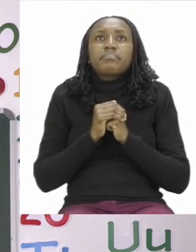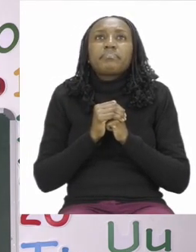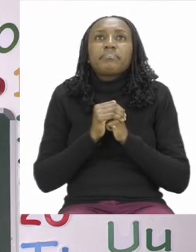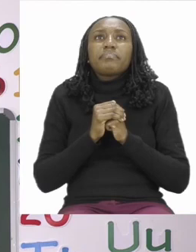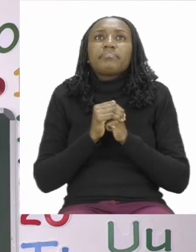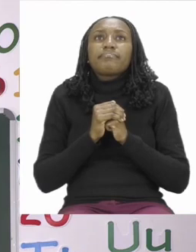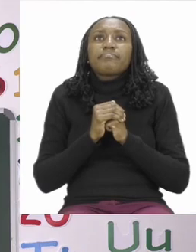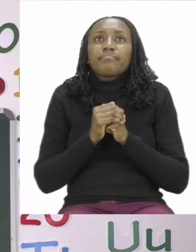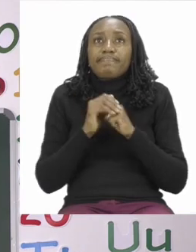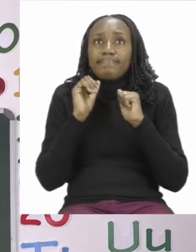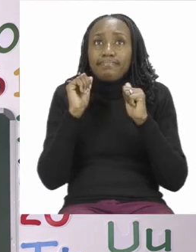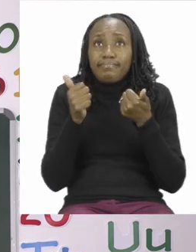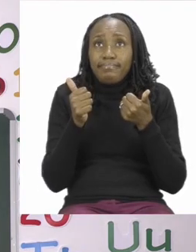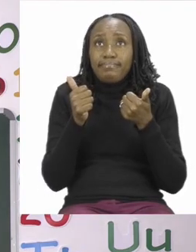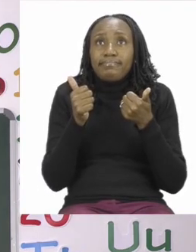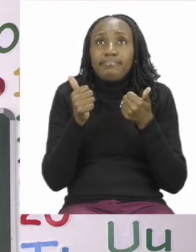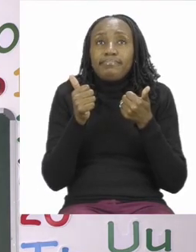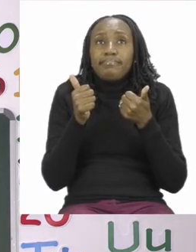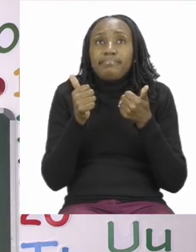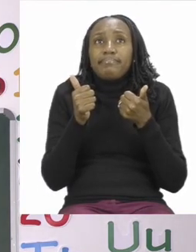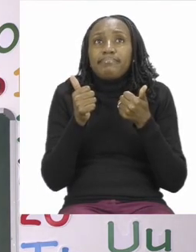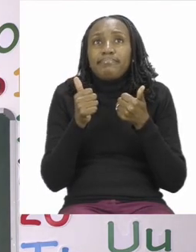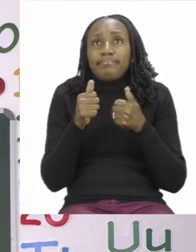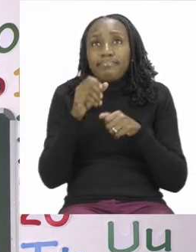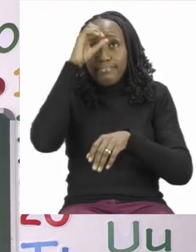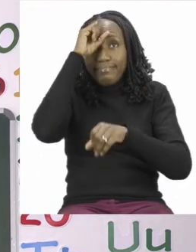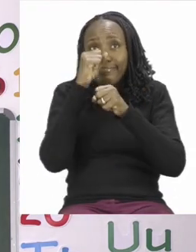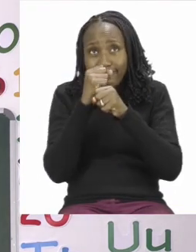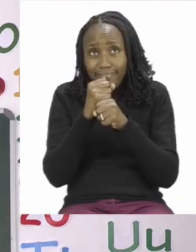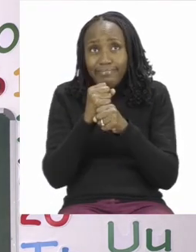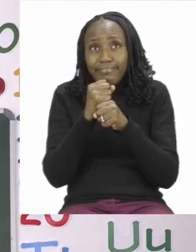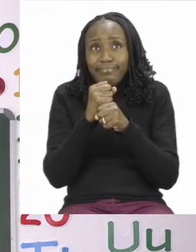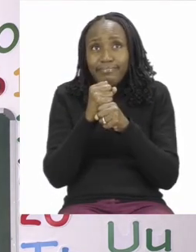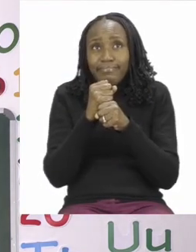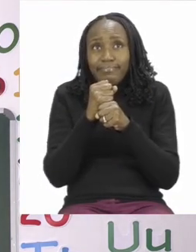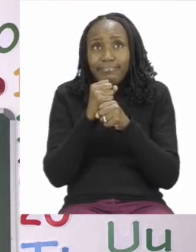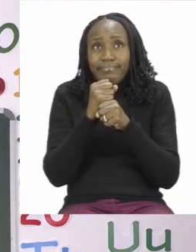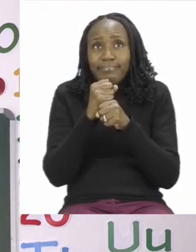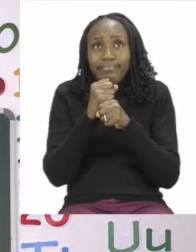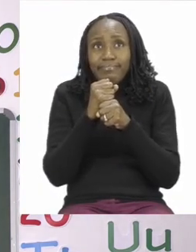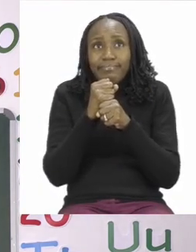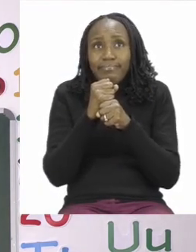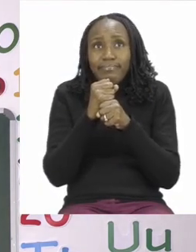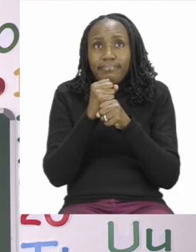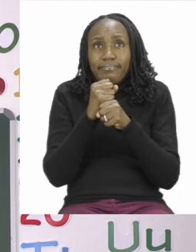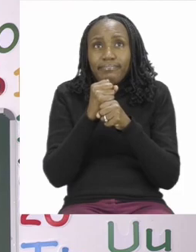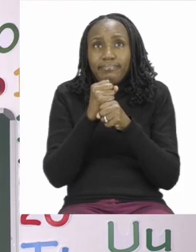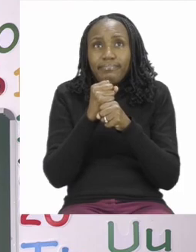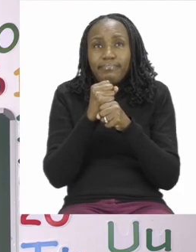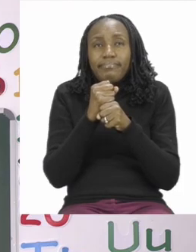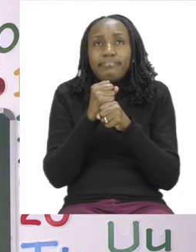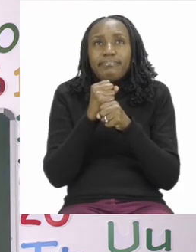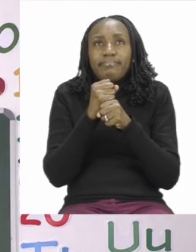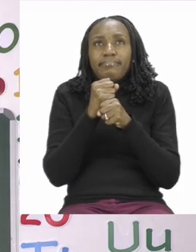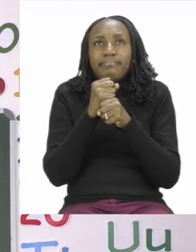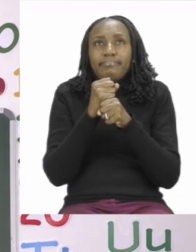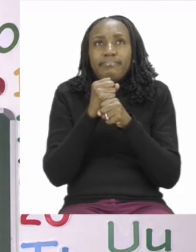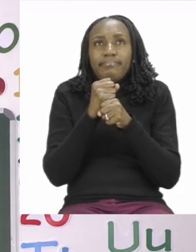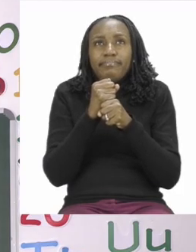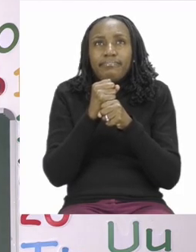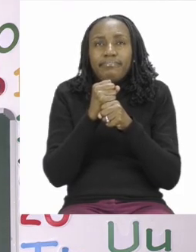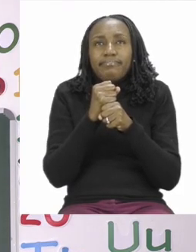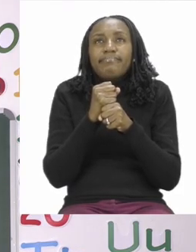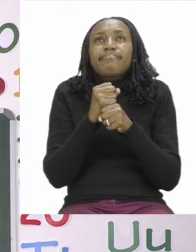There we go. So we have our word faith, and we're going to cross it out from the word box so that we don't try and use it